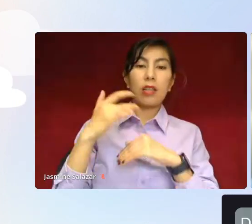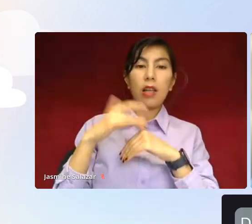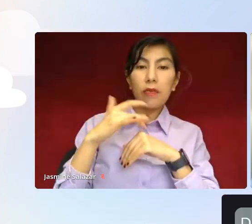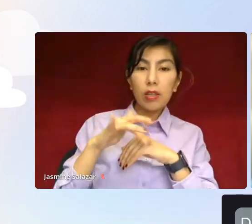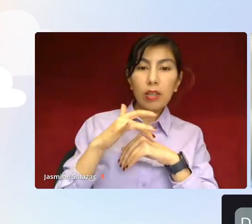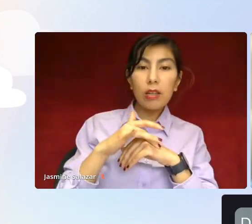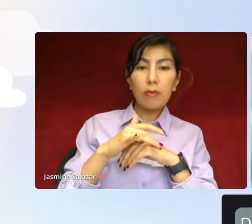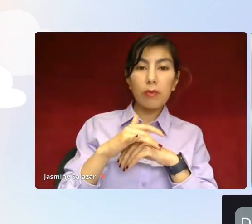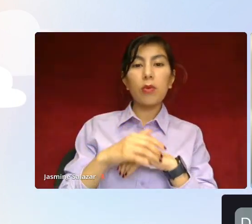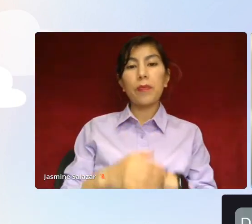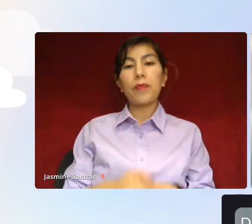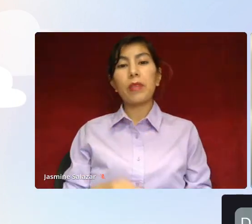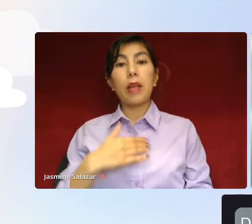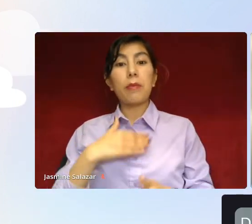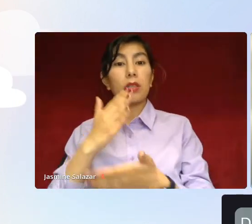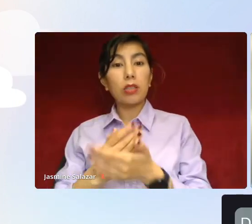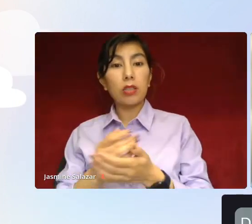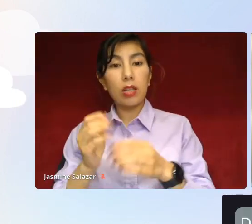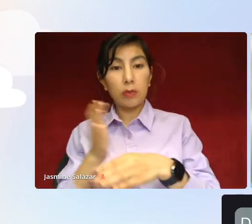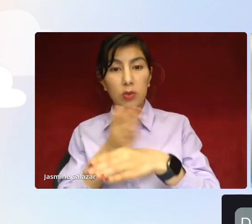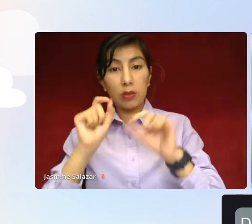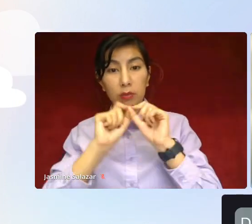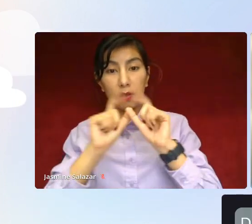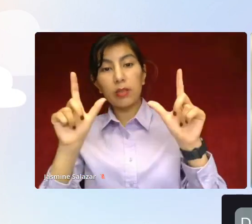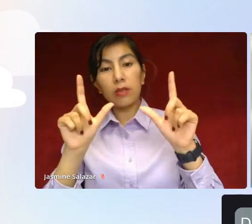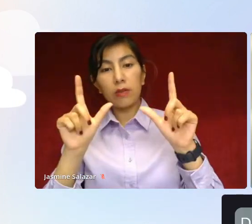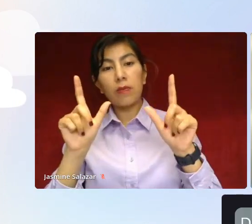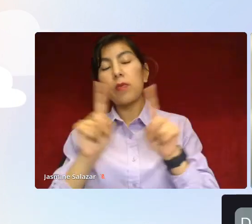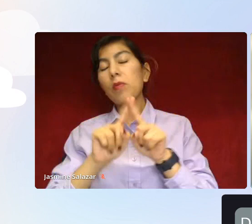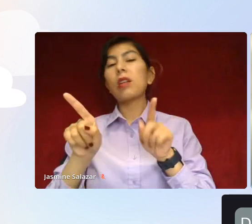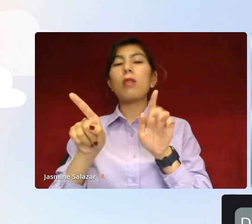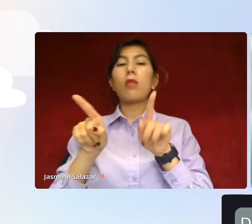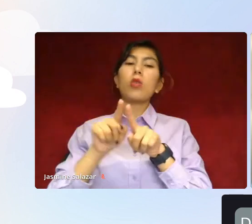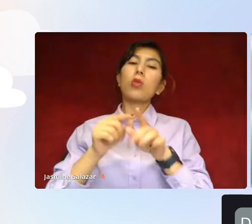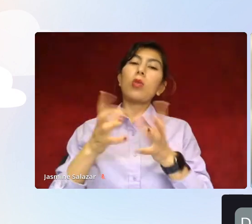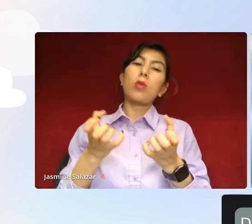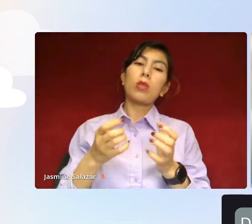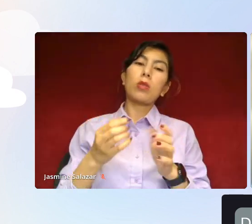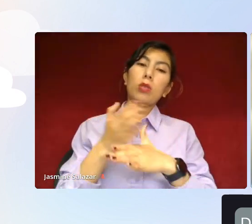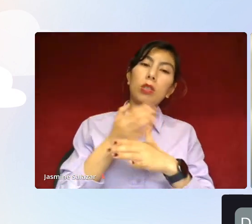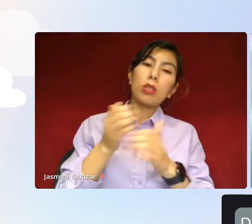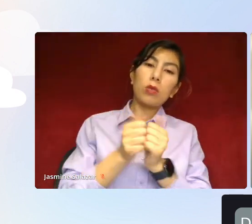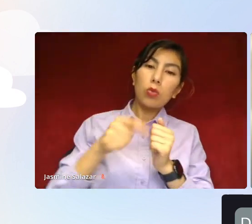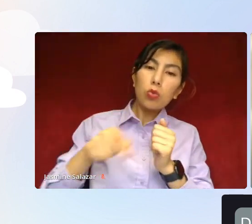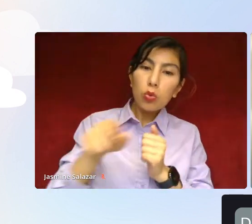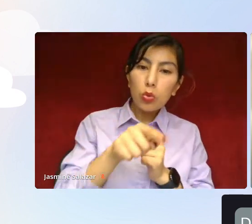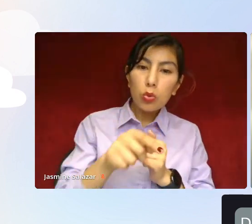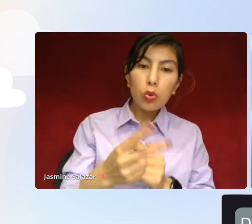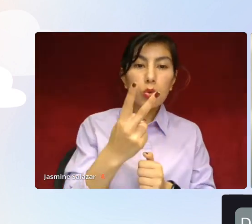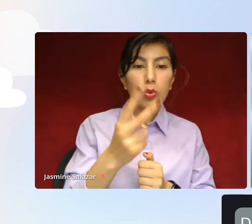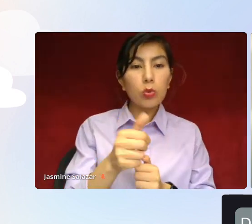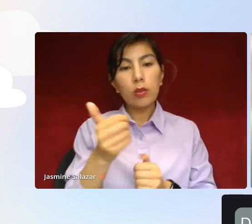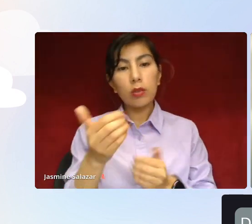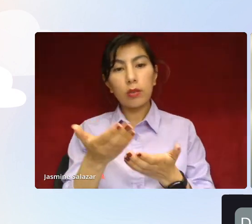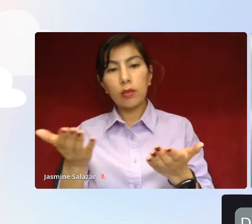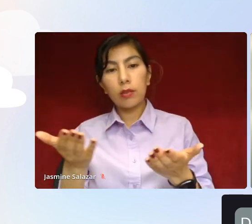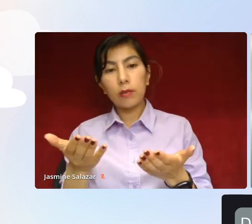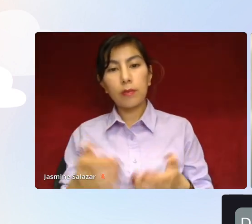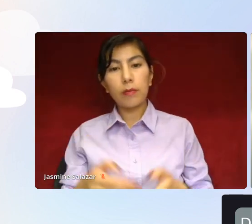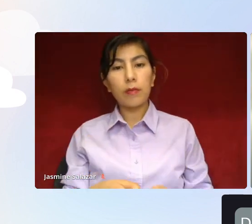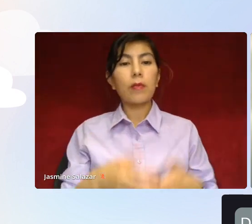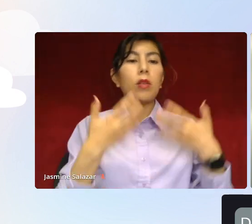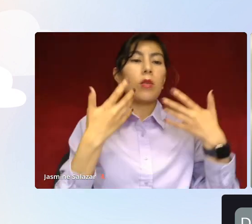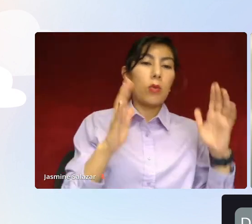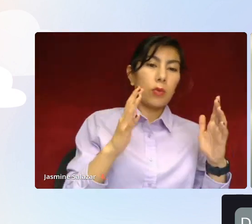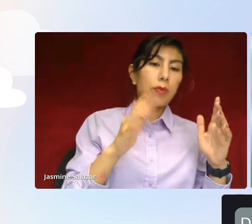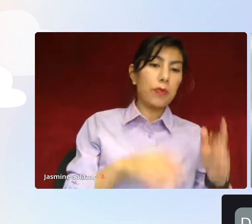to stop sharing my screen, but I also want to share with you all two other things. So I just said woo. There's